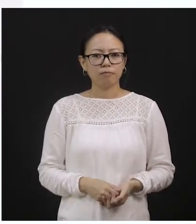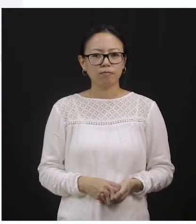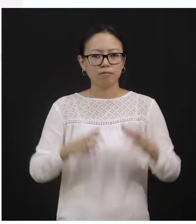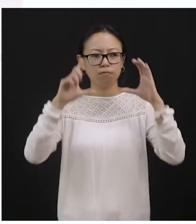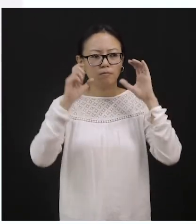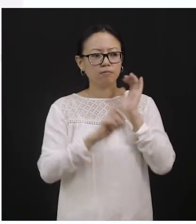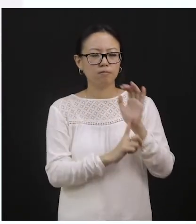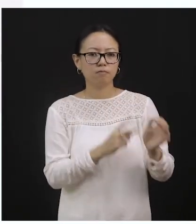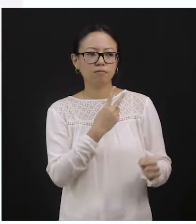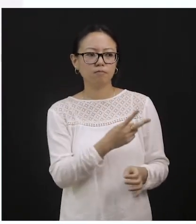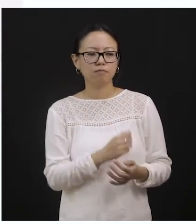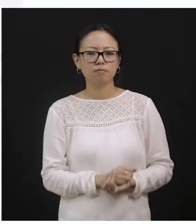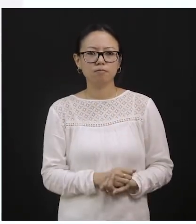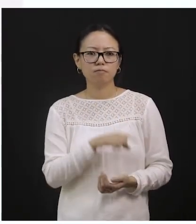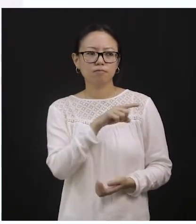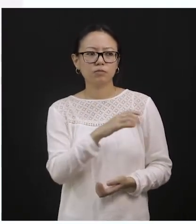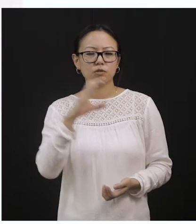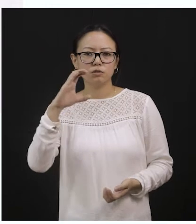about cockroach.